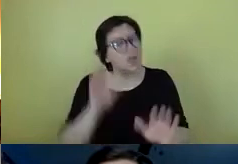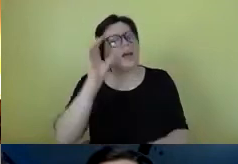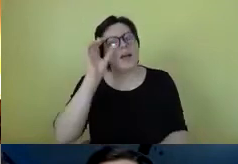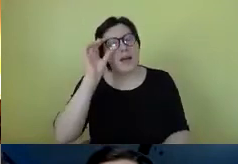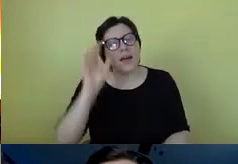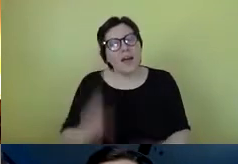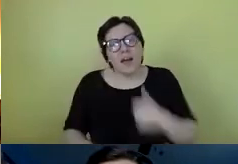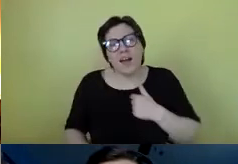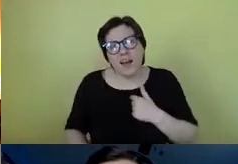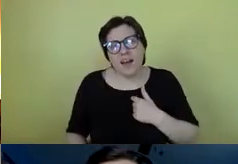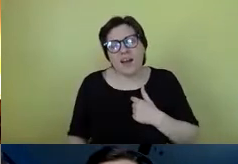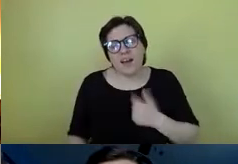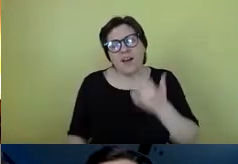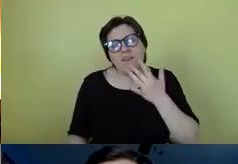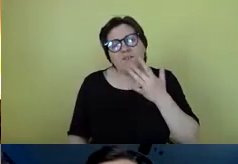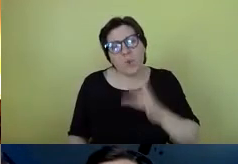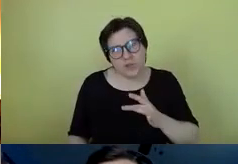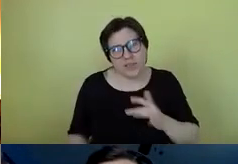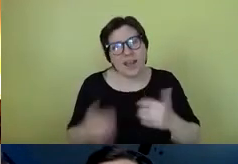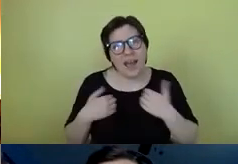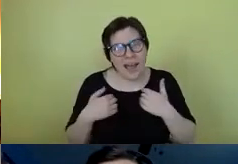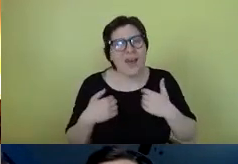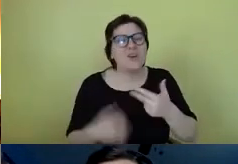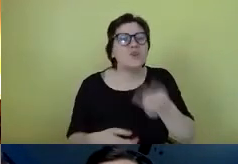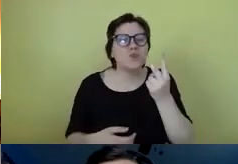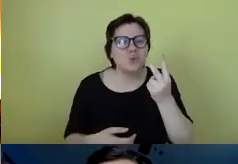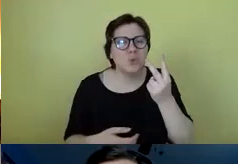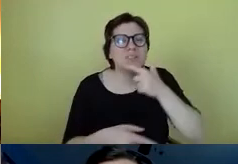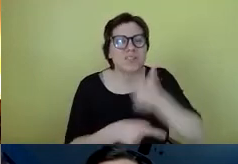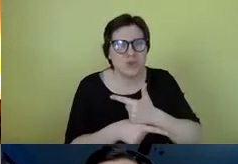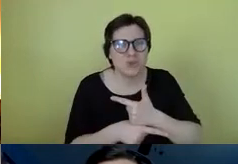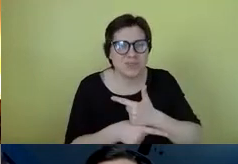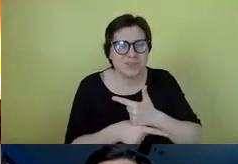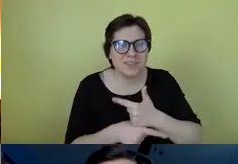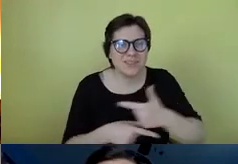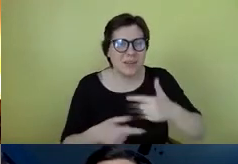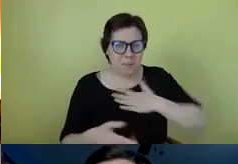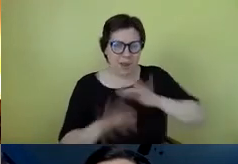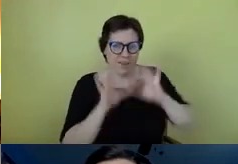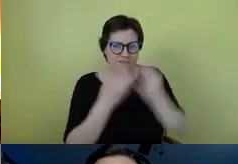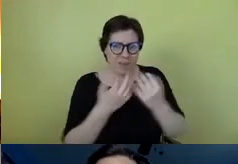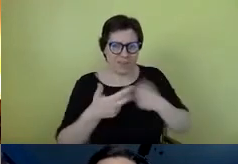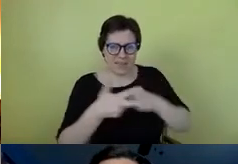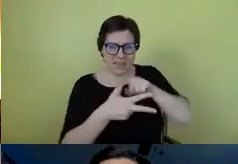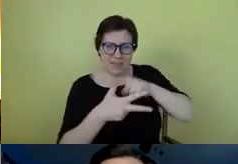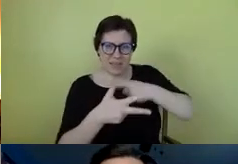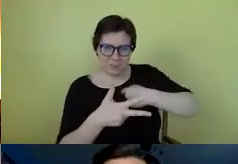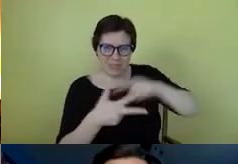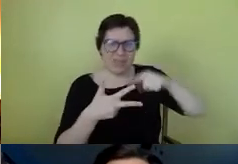I'm fortunate. I have two sisters. I'm the oldest of three. And I have two